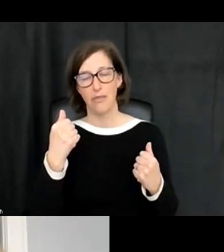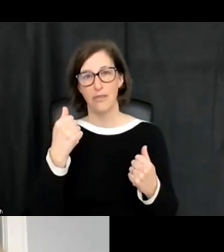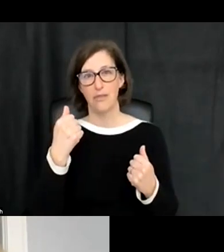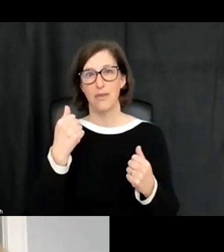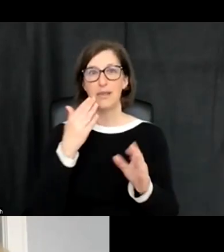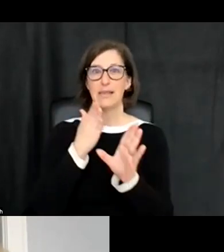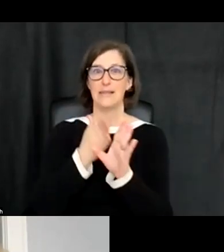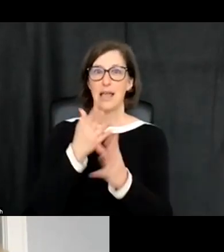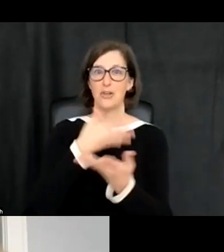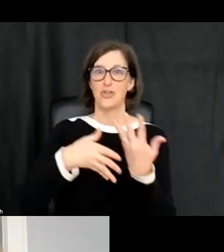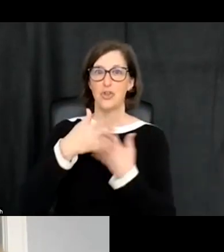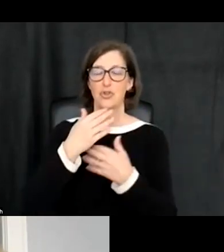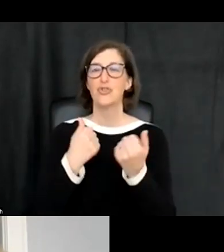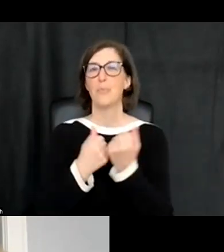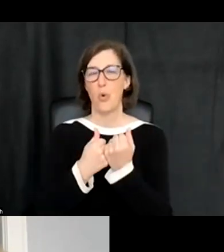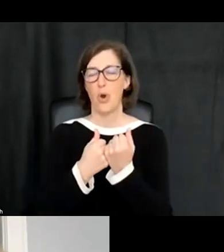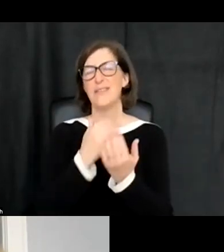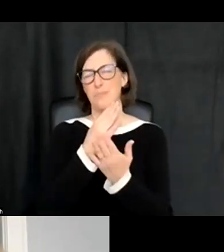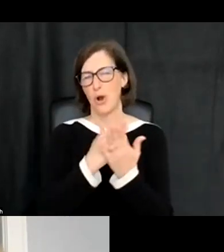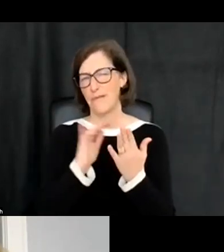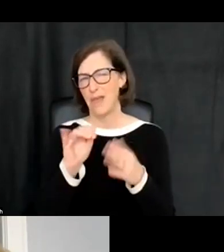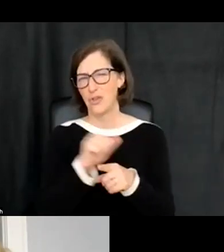that training. And then